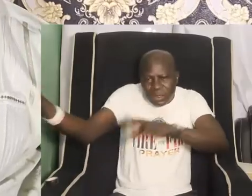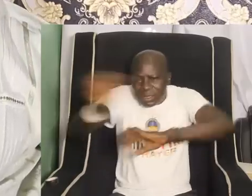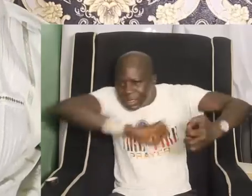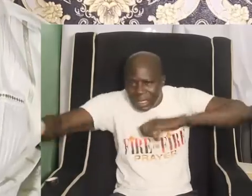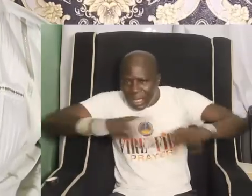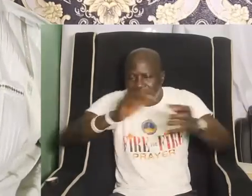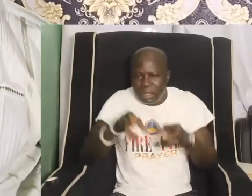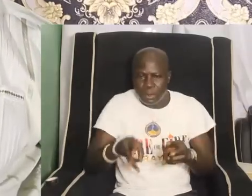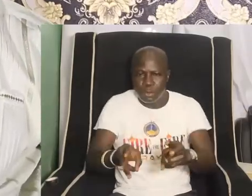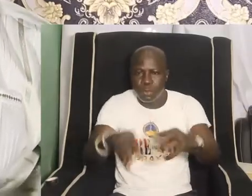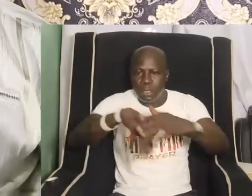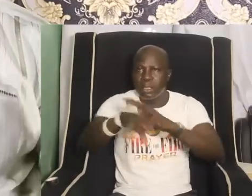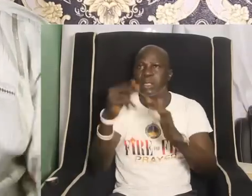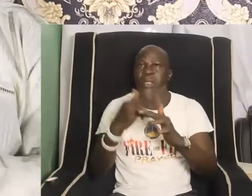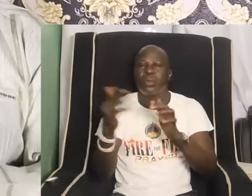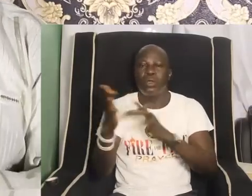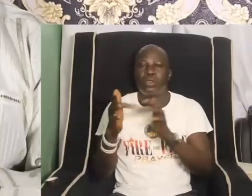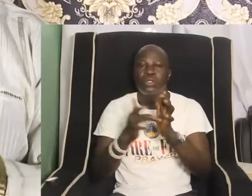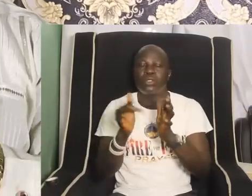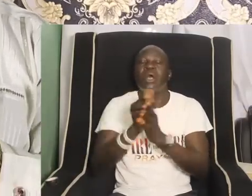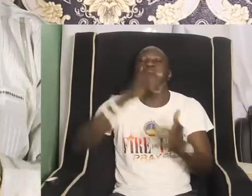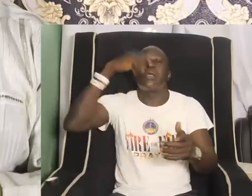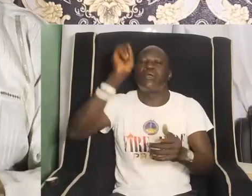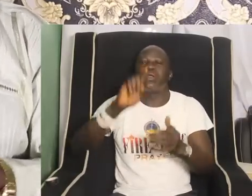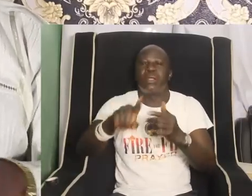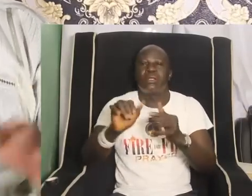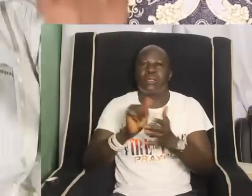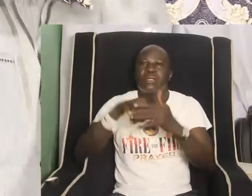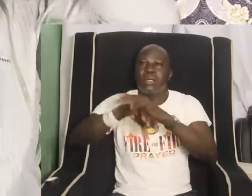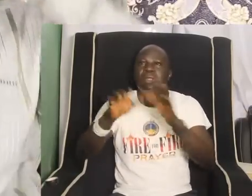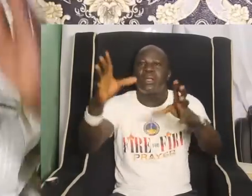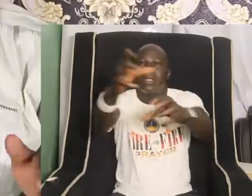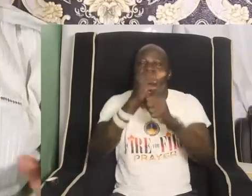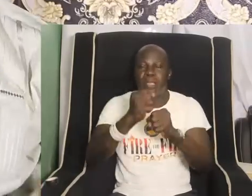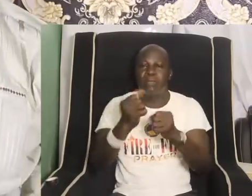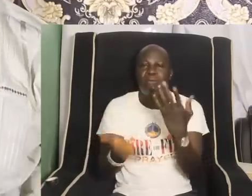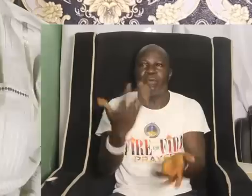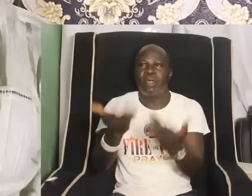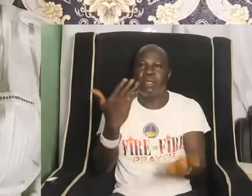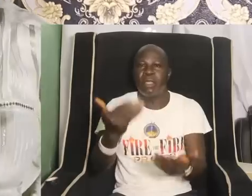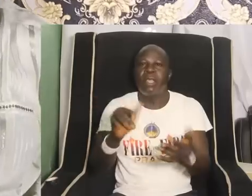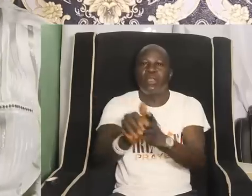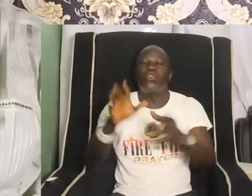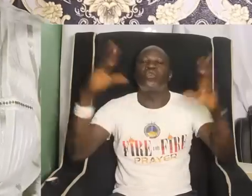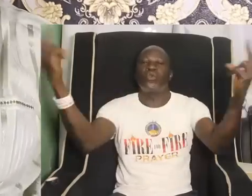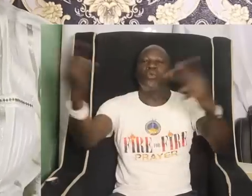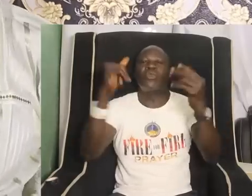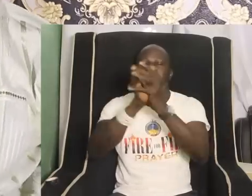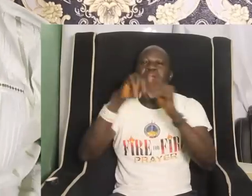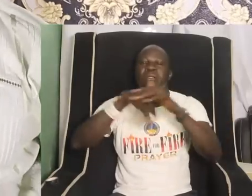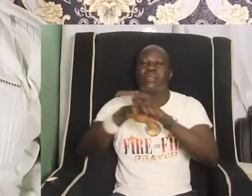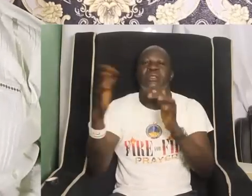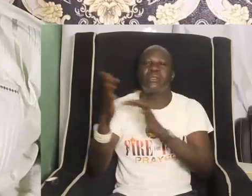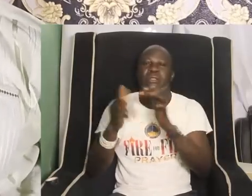scatter ones when it is true. ìbànújà lajà rí ọ̀bàdàn. in the name of Jesus. mo pa aláṣẹ ní ayé rẹ. I decree your life. oya gbiná. catch fire. wà á di aṣẹ́gun. you will be